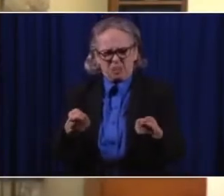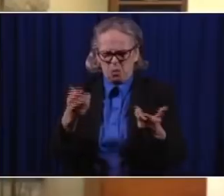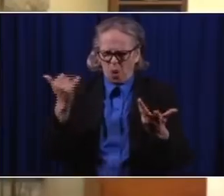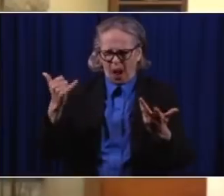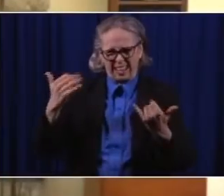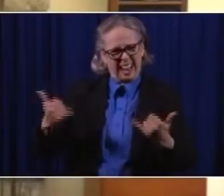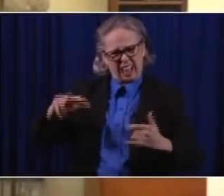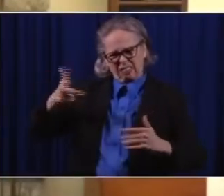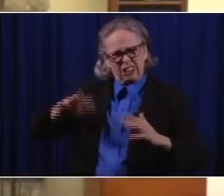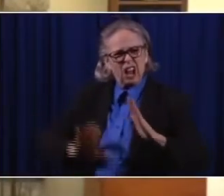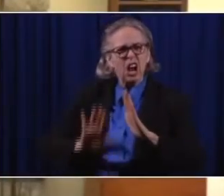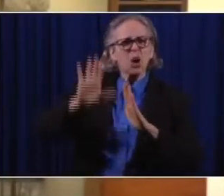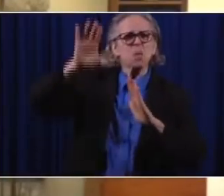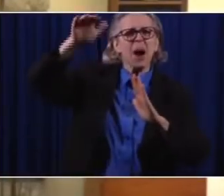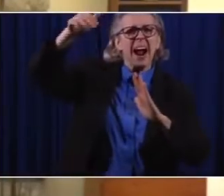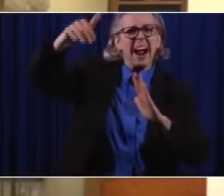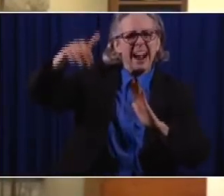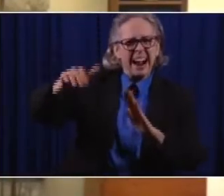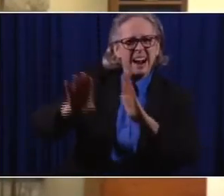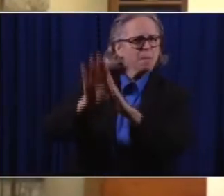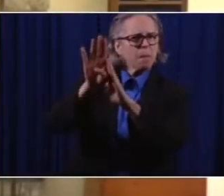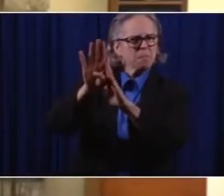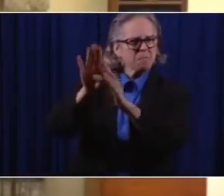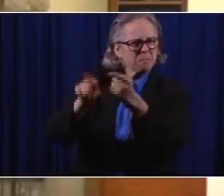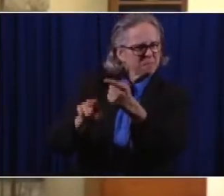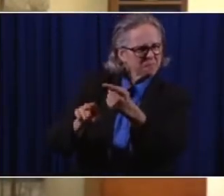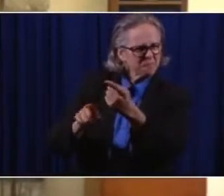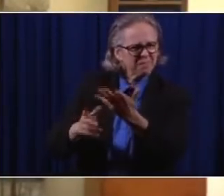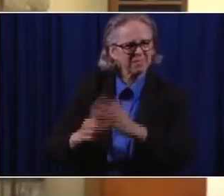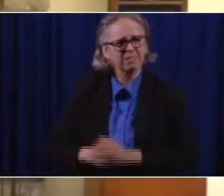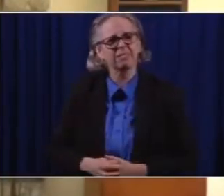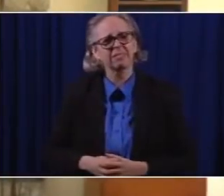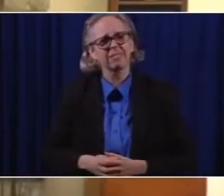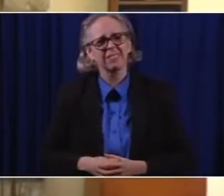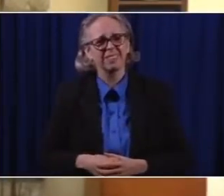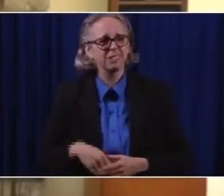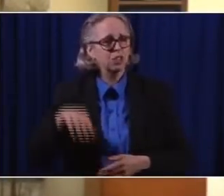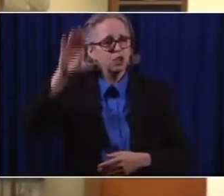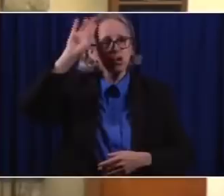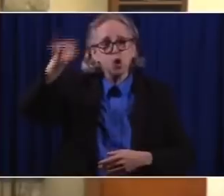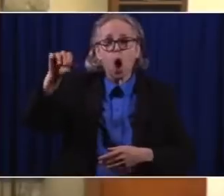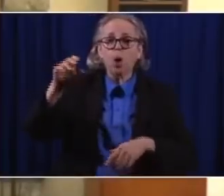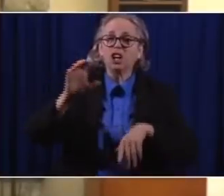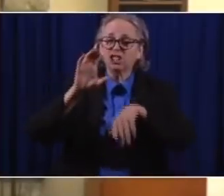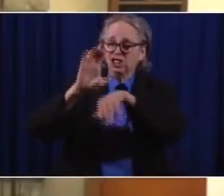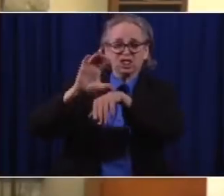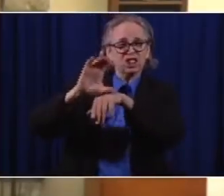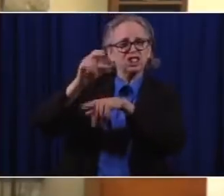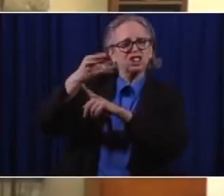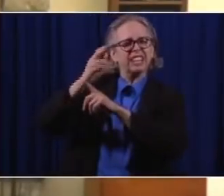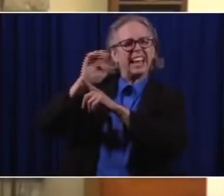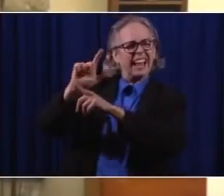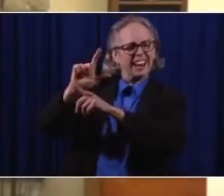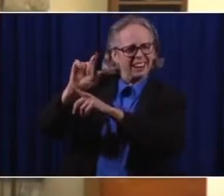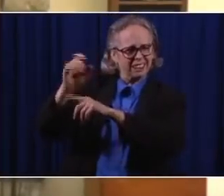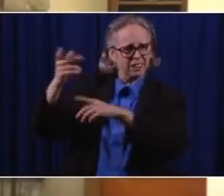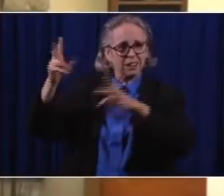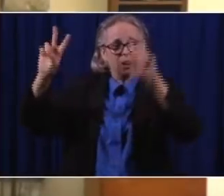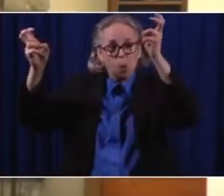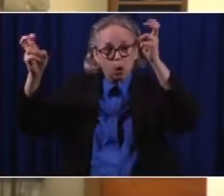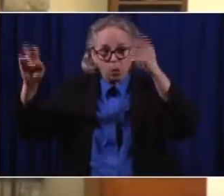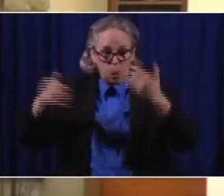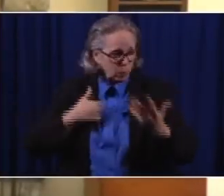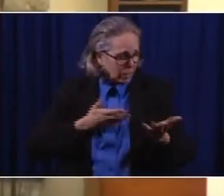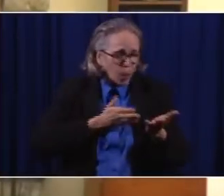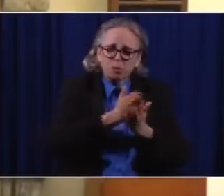quote attributed to Winston Churchill last night, that when you're going through hell, keep going. And that's what we've got to